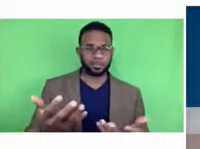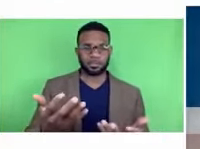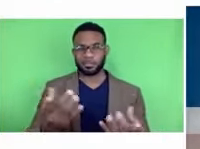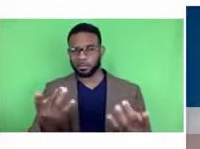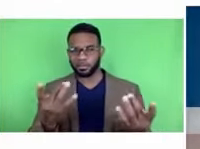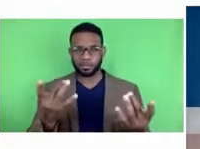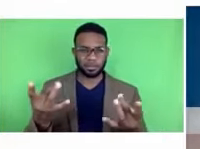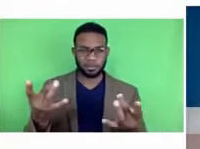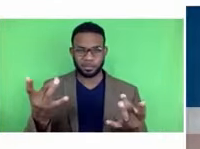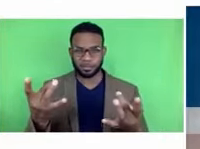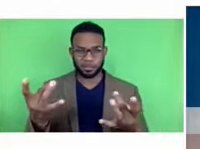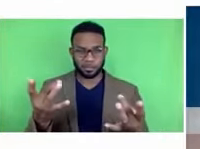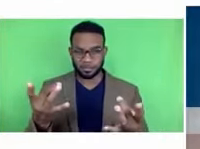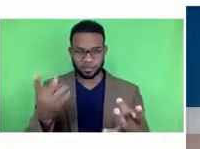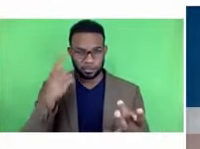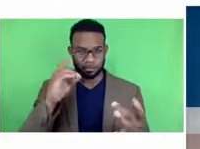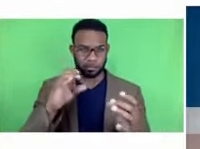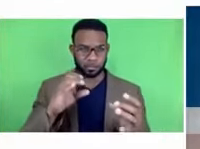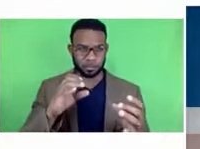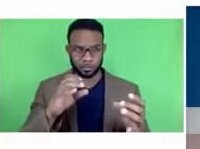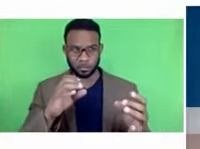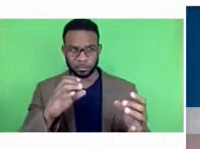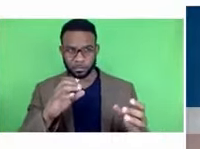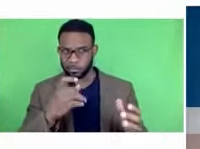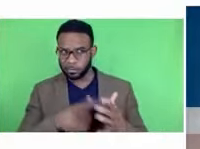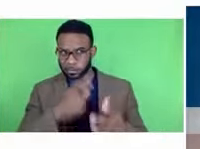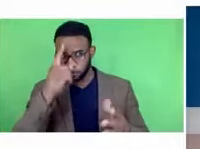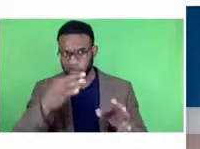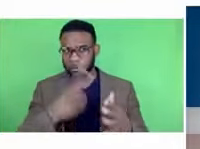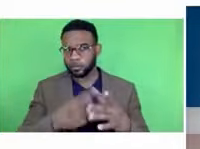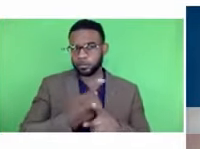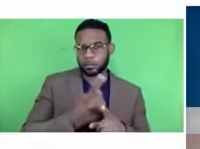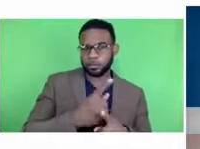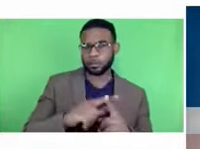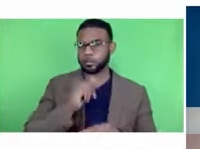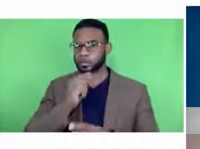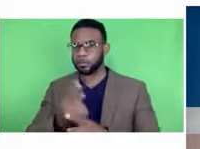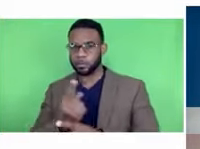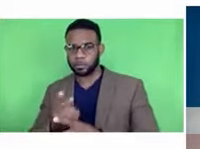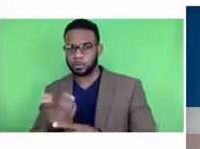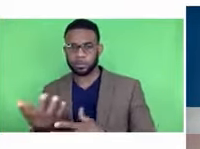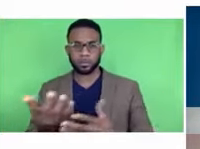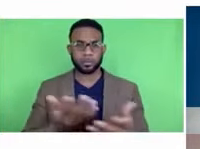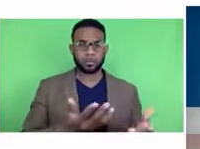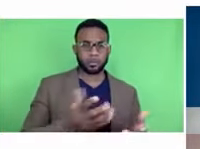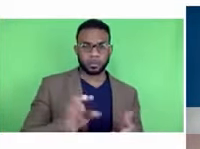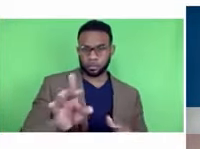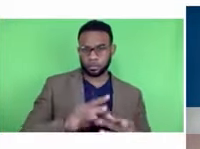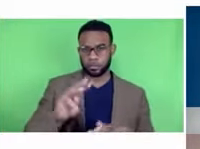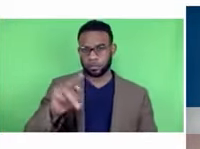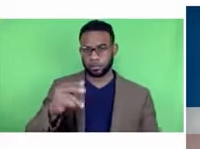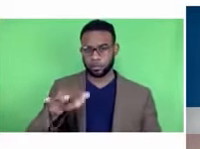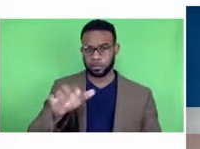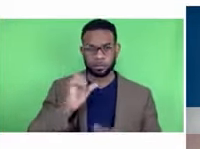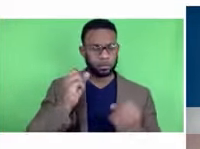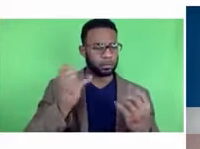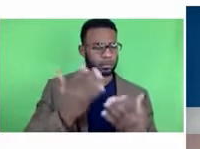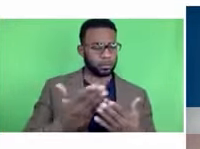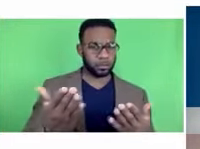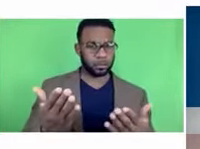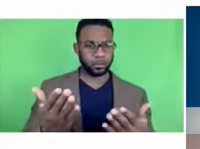to kind of, for the class to determine really what is appropriate and what is not. And like you said, Matthias, there are so many things in front of us